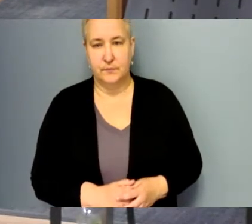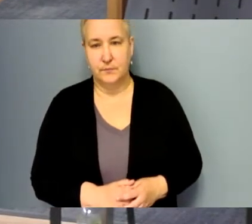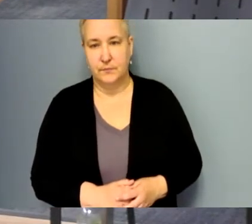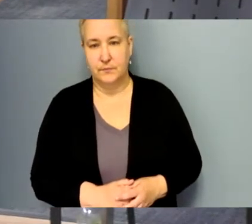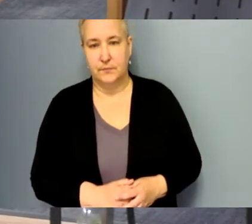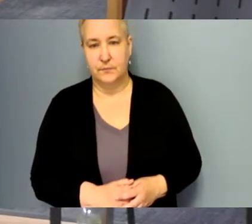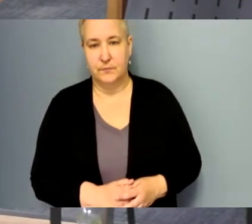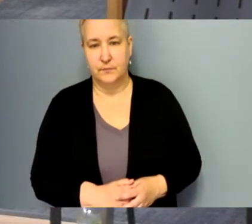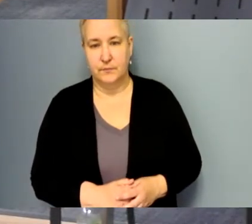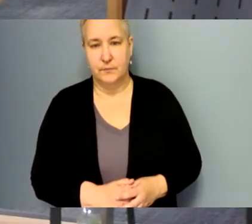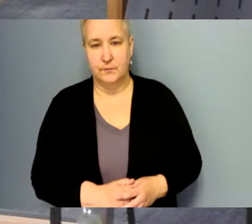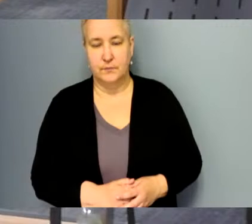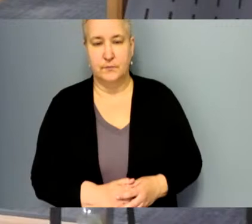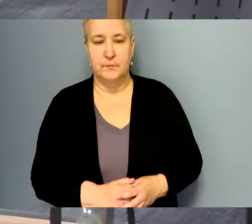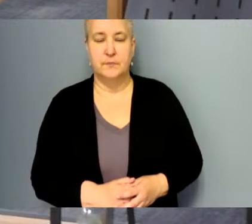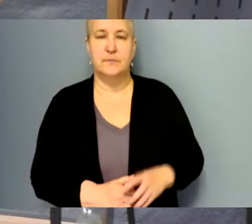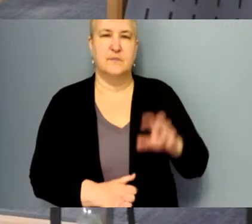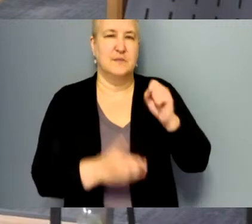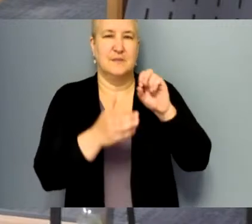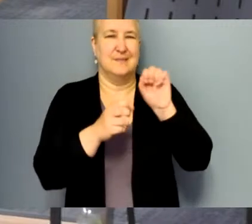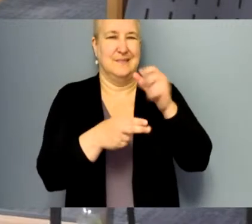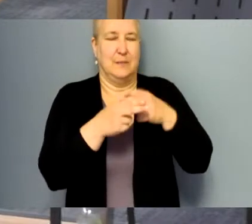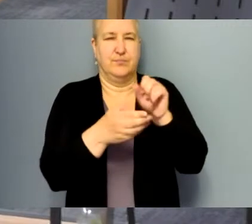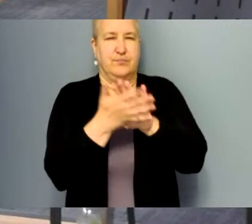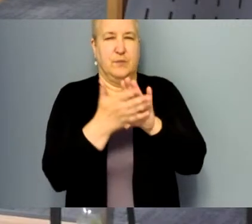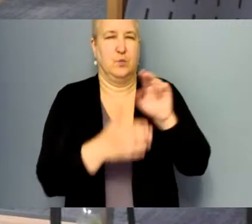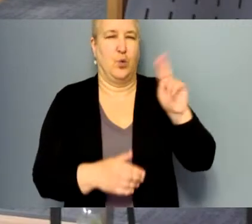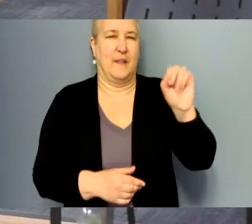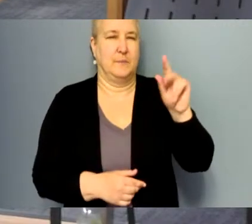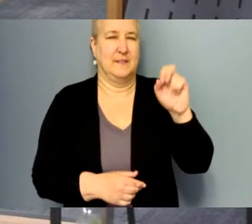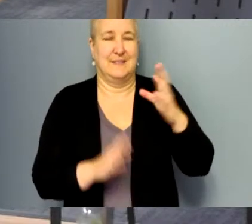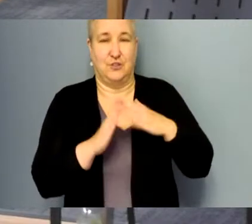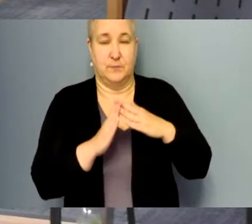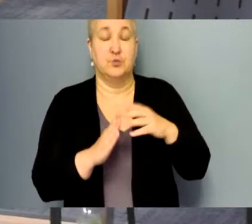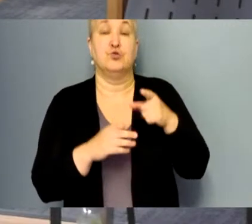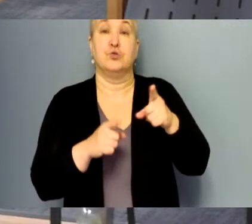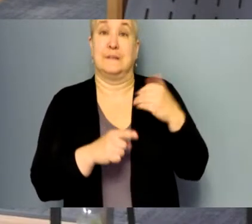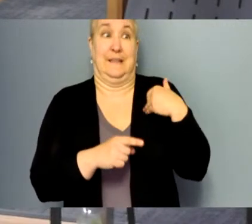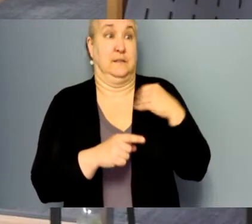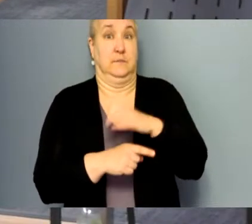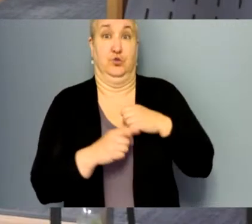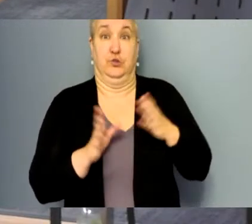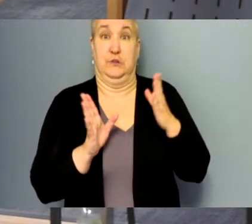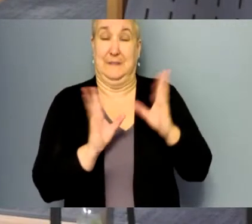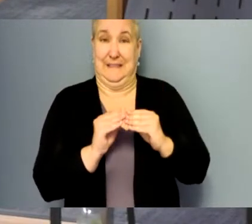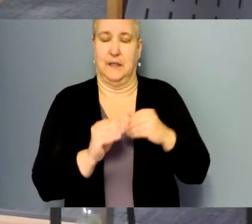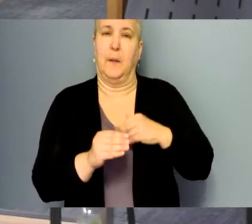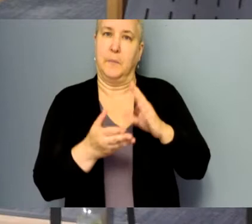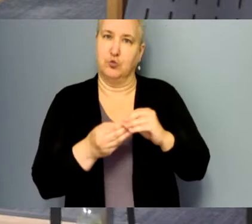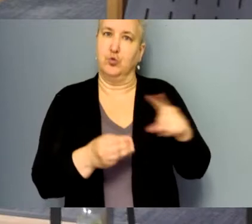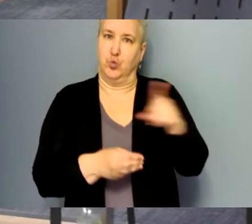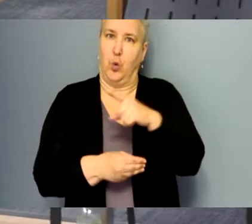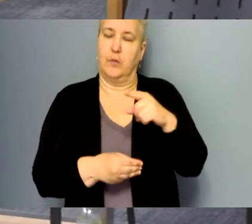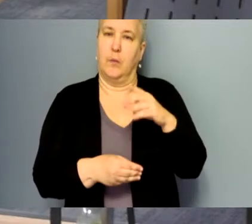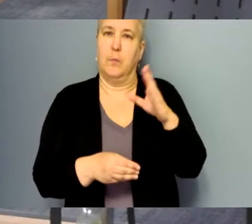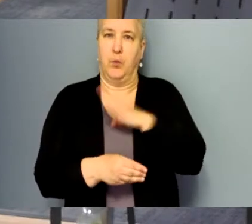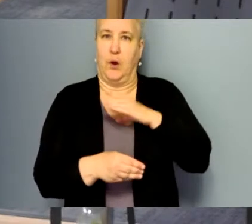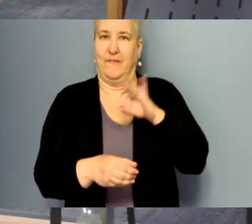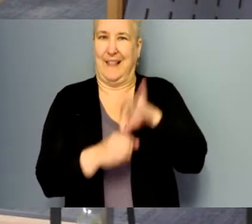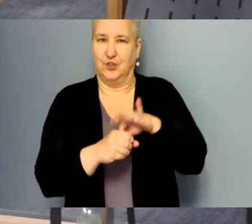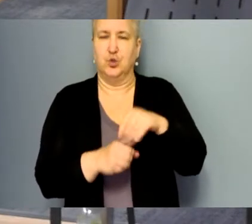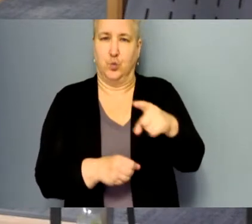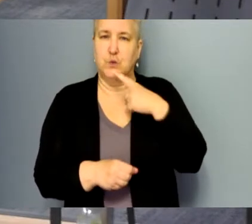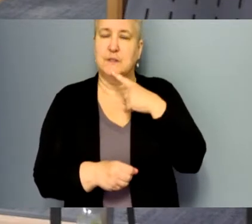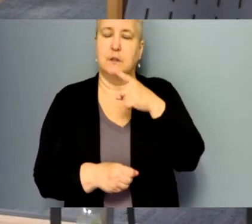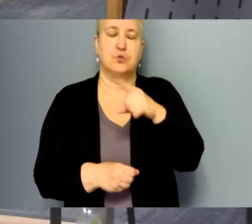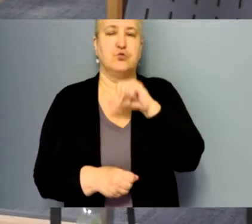Liz Yos, Northampton Township. Mr. Harvey, at the last commissioners meeting, I mentioned that the commissioners are the Board of Elections. You said that